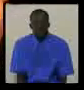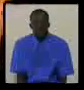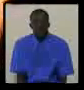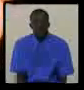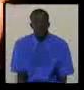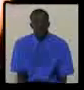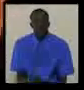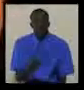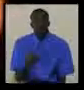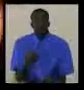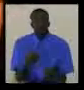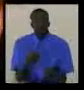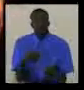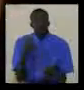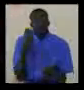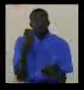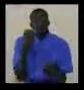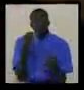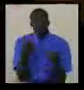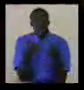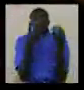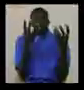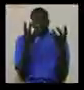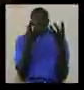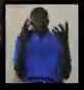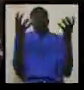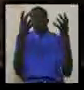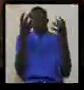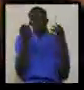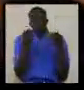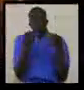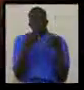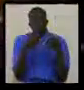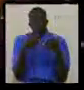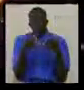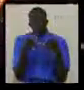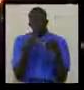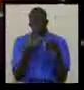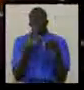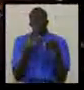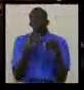Yes, it's a yellow flame and the result is sodium peroxide.